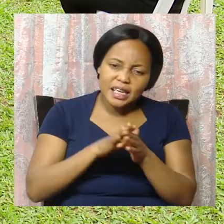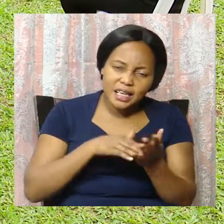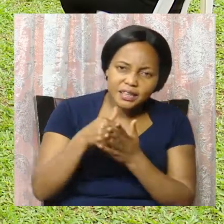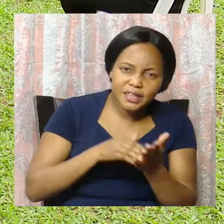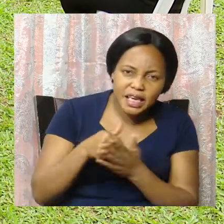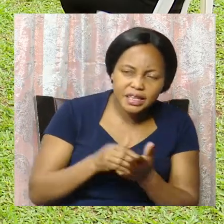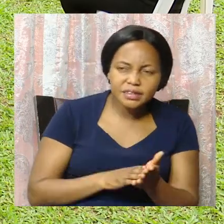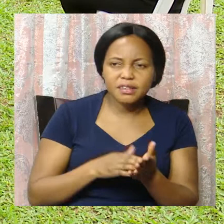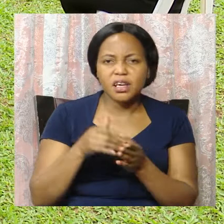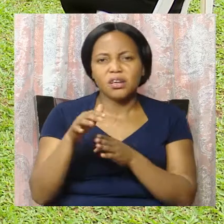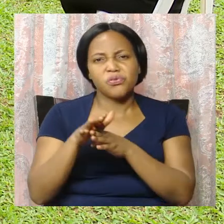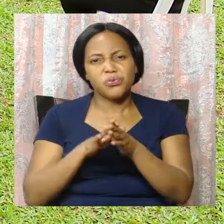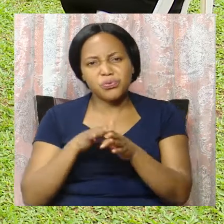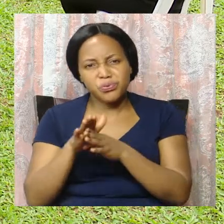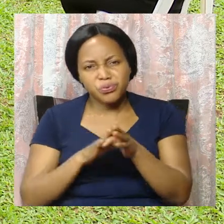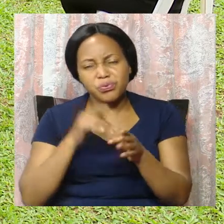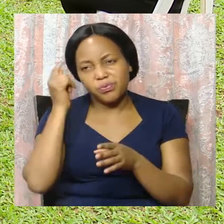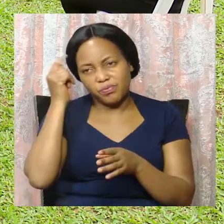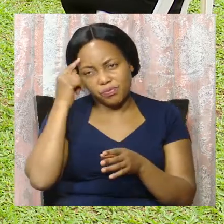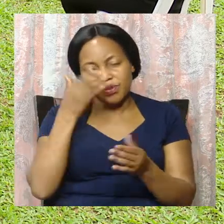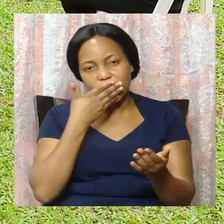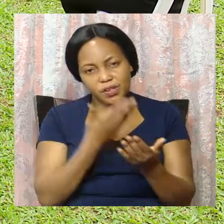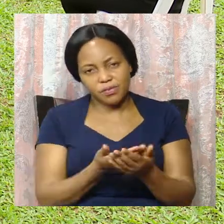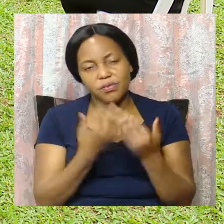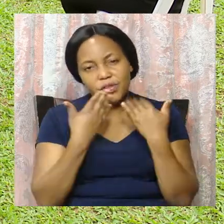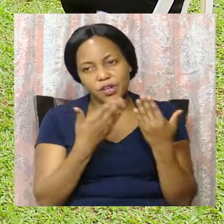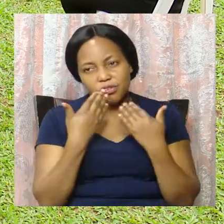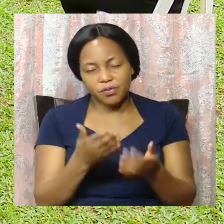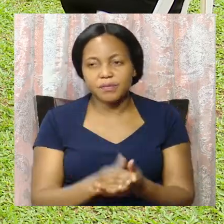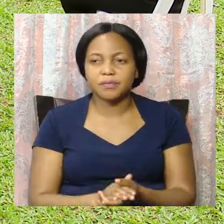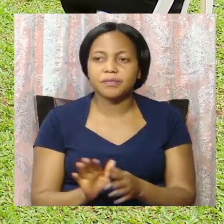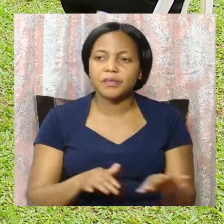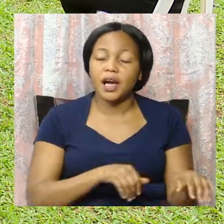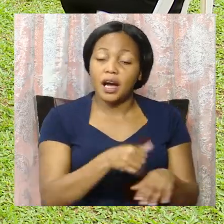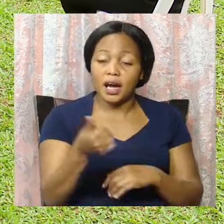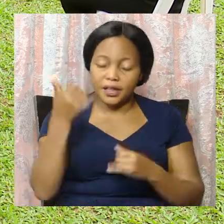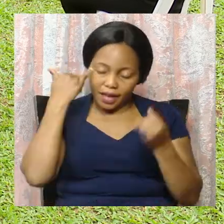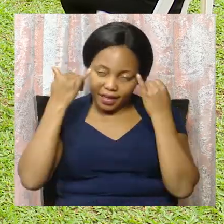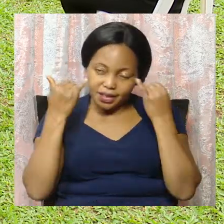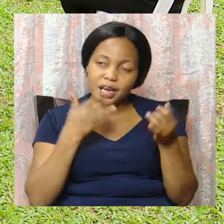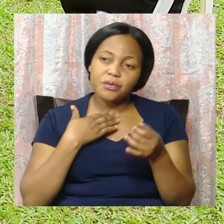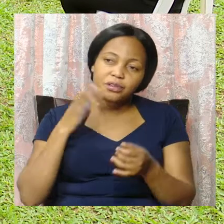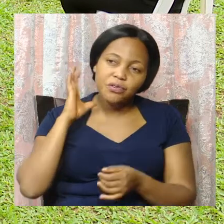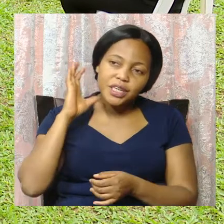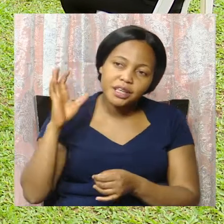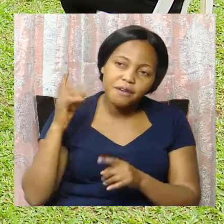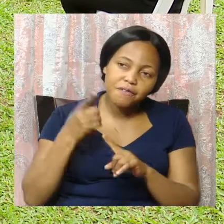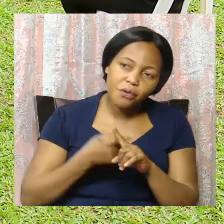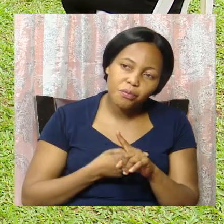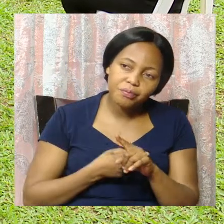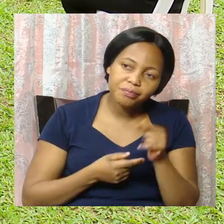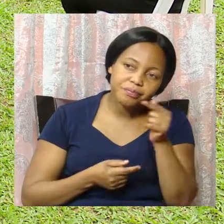know, laziness, and all these affect our mental health. Thank you, Janelle. Yes. One or two more ideas, please. Let me hear